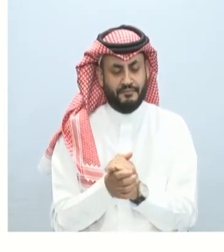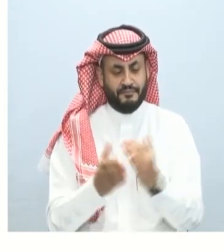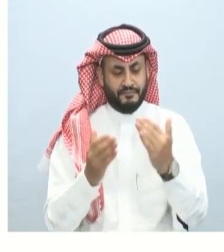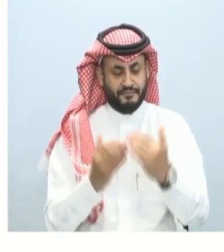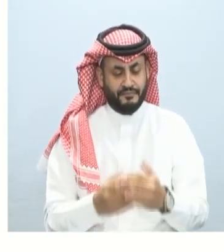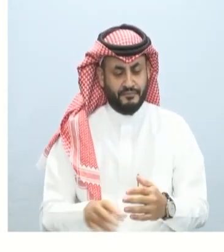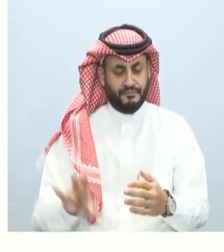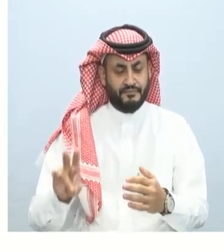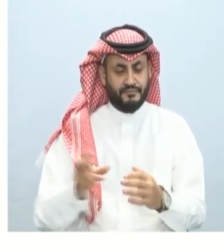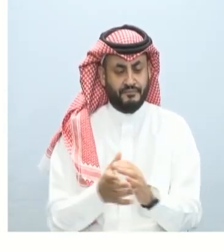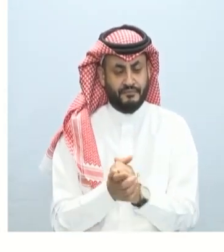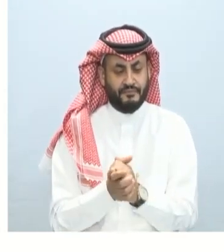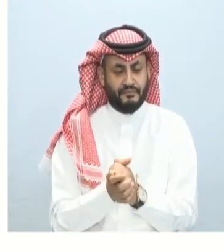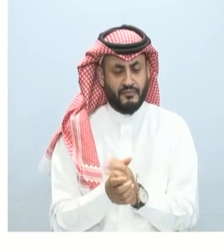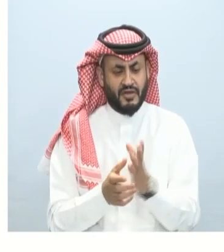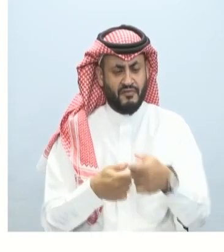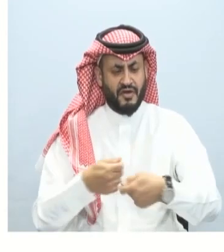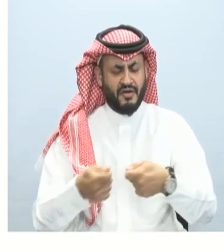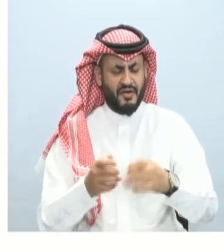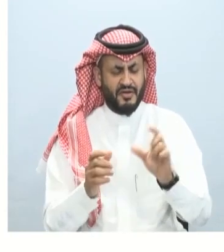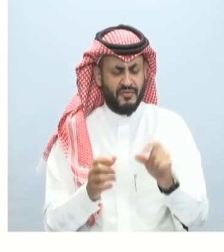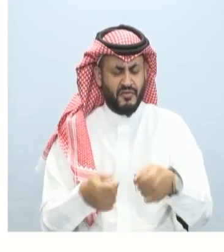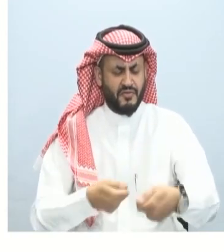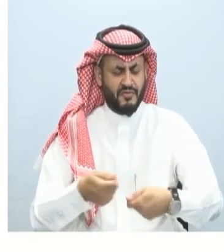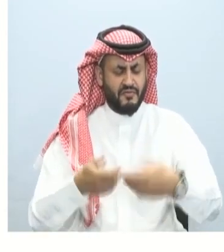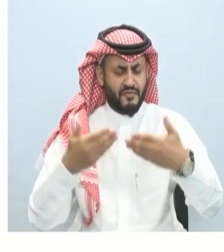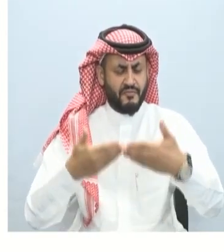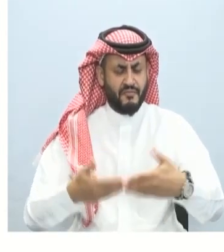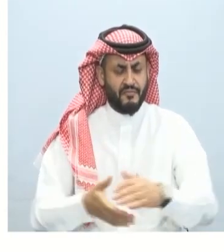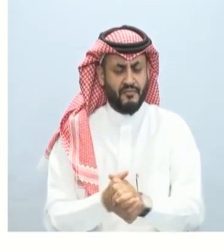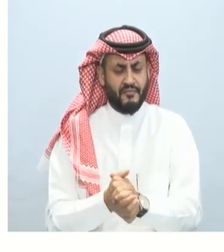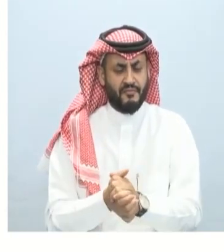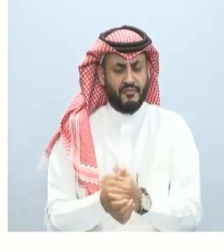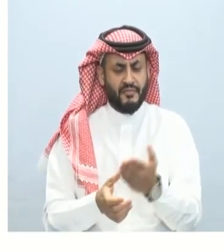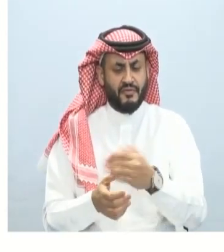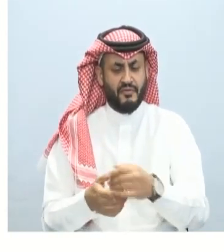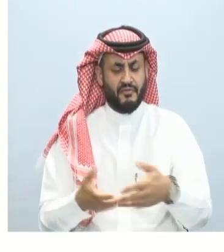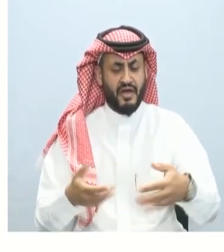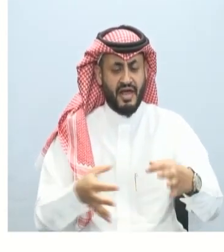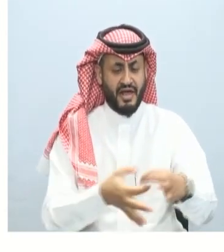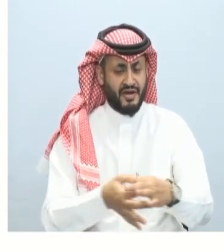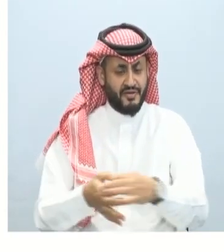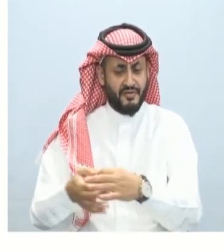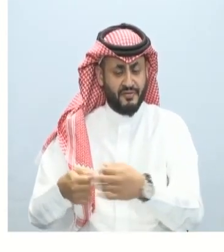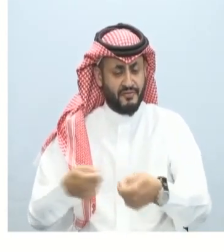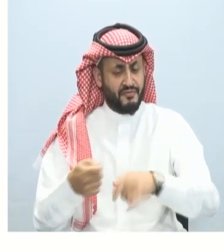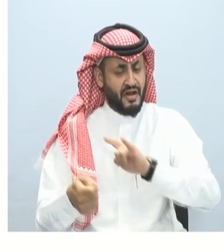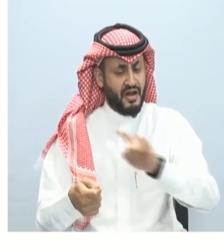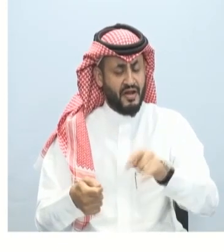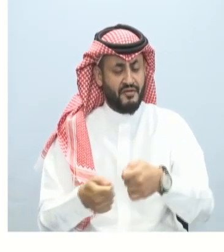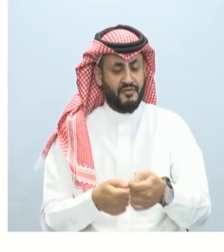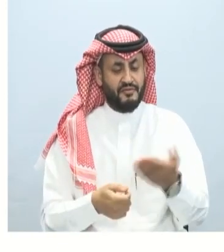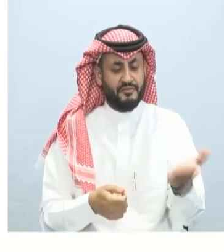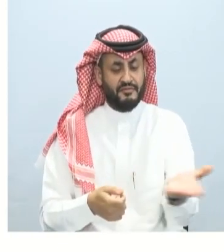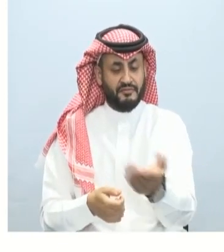Moving on, number 7, I usually shop in small stores. I don't usually shop in chain stores. Also, just